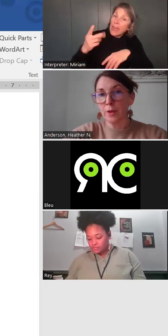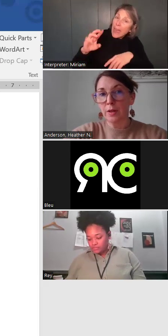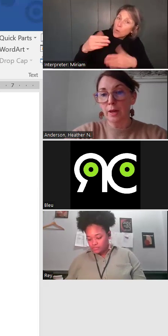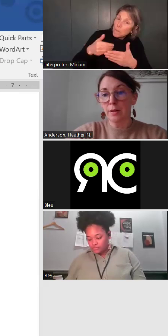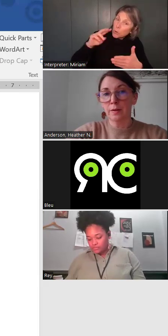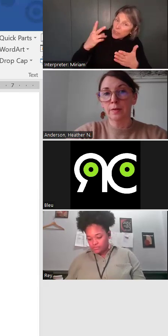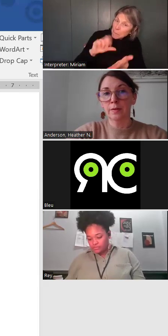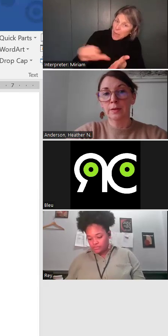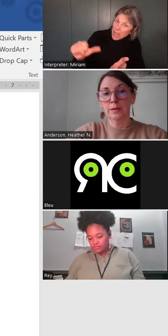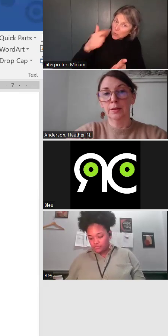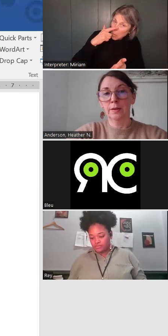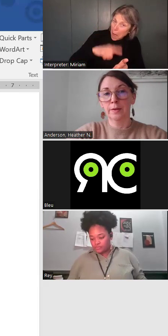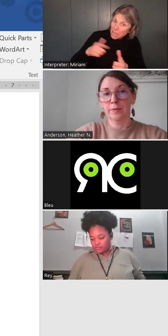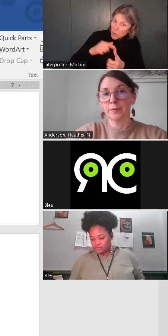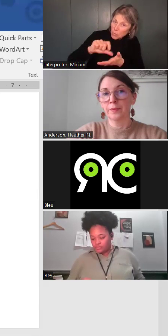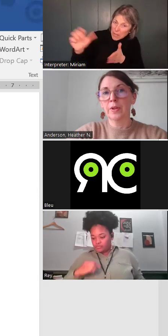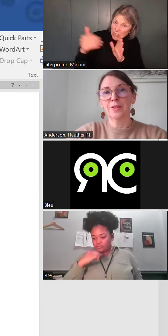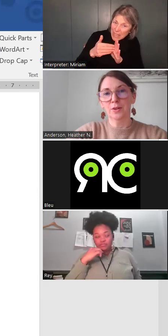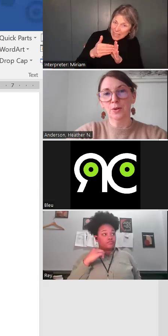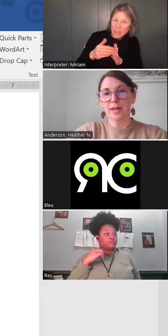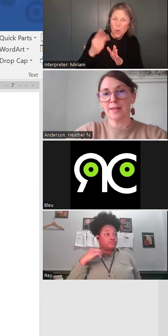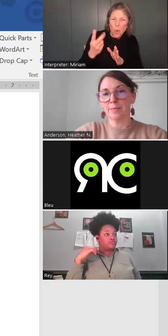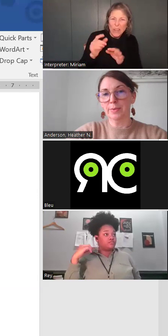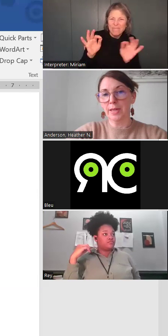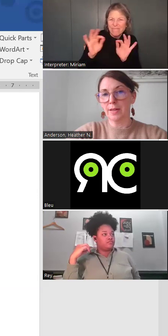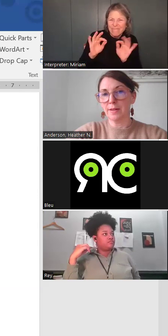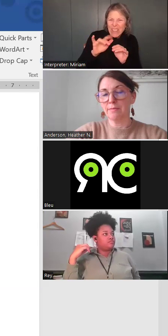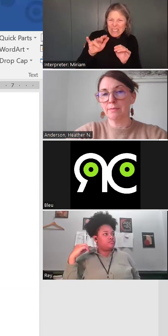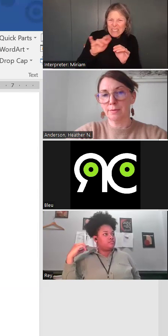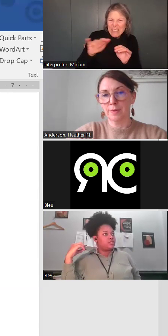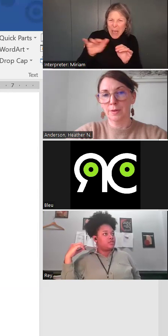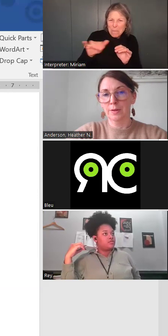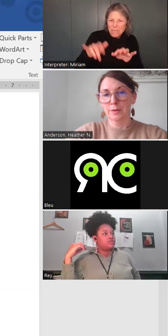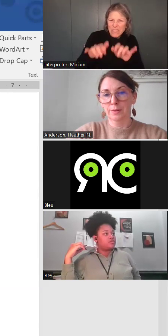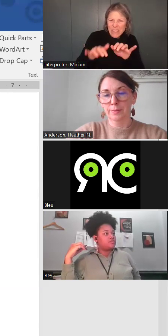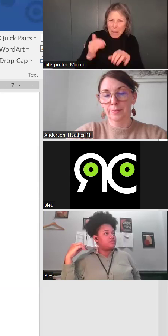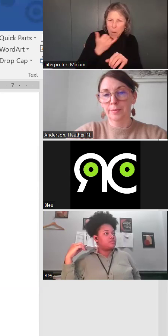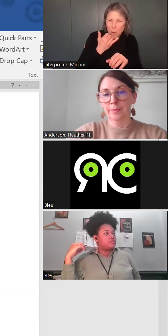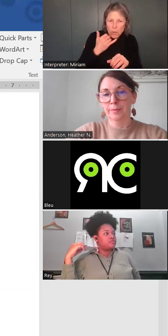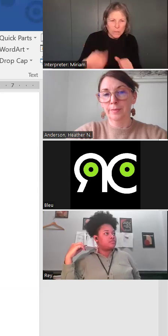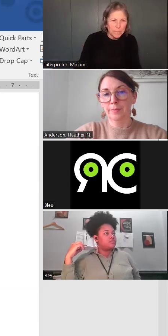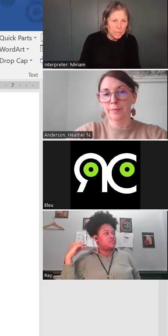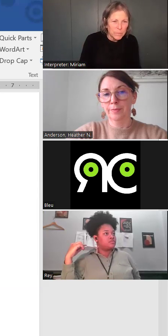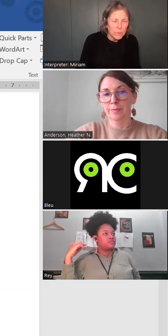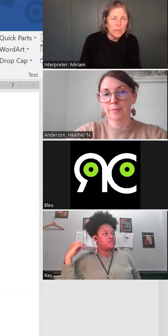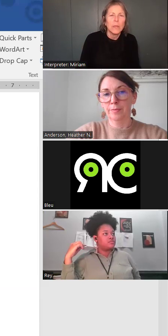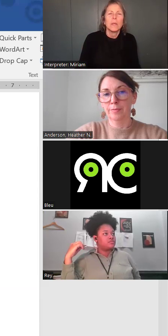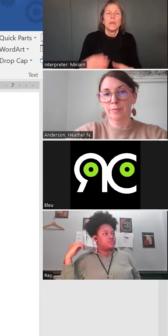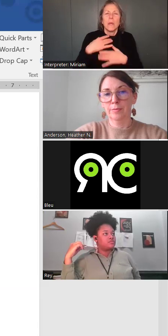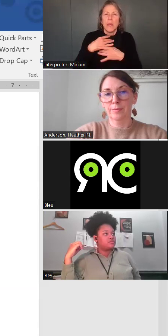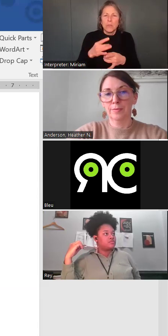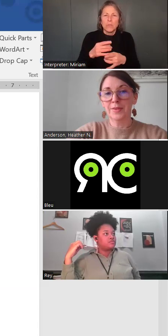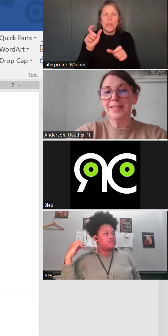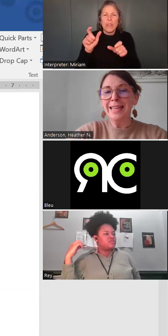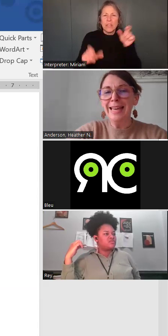page, can you go back to the first page? There's just one minor typo that Oh, yes. there. So interested